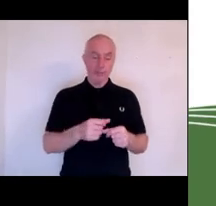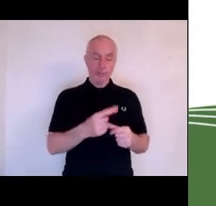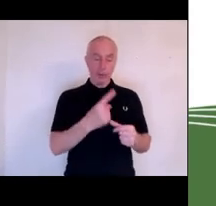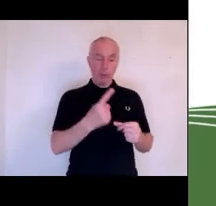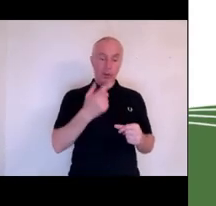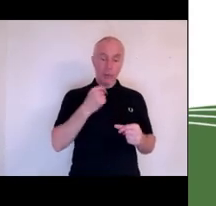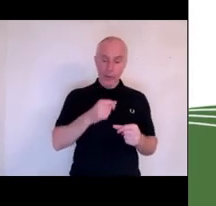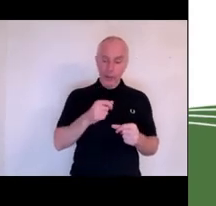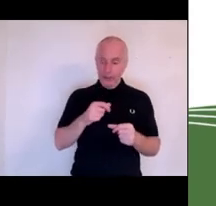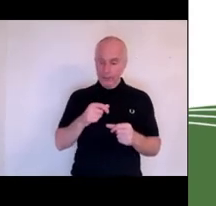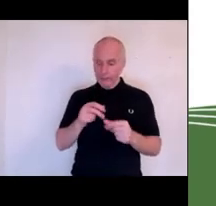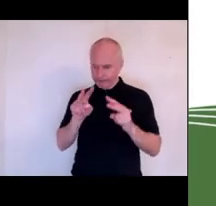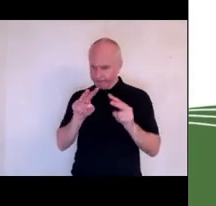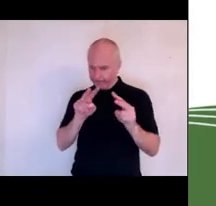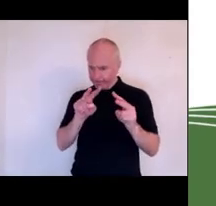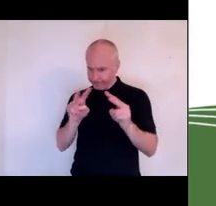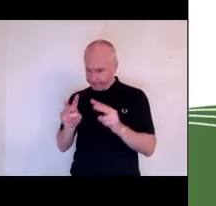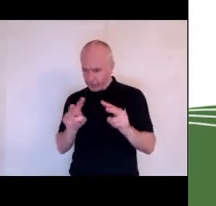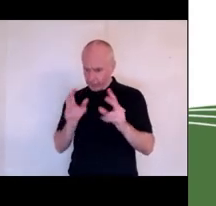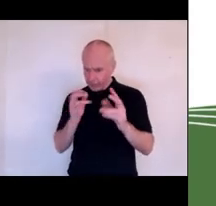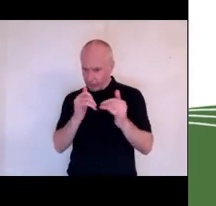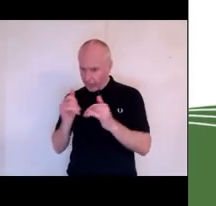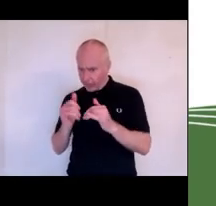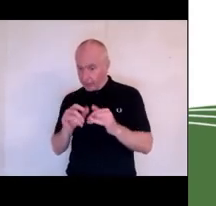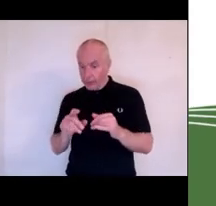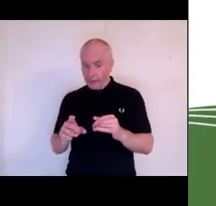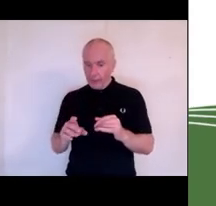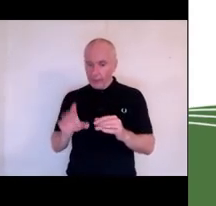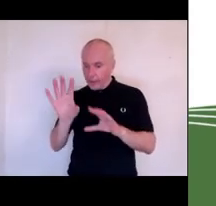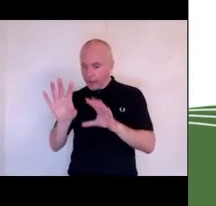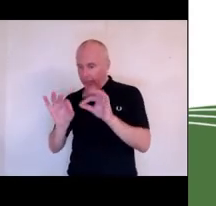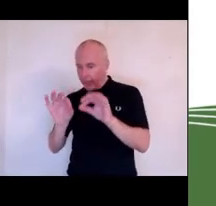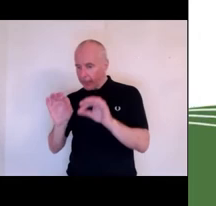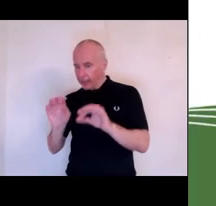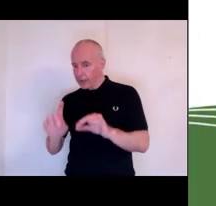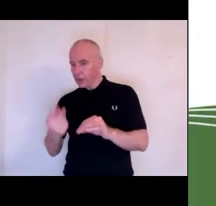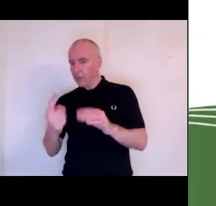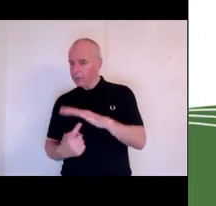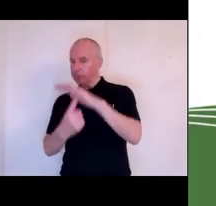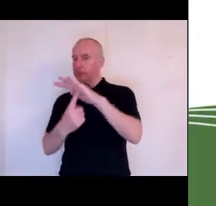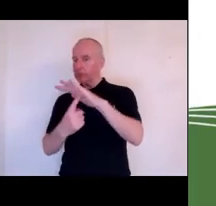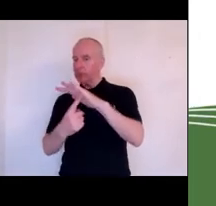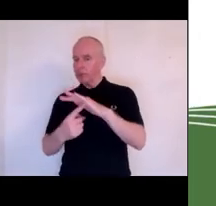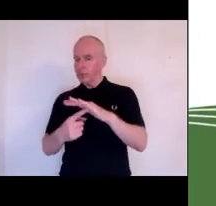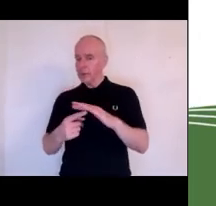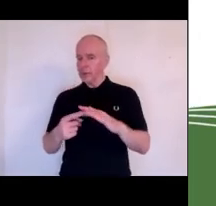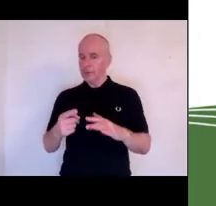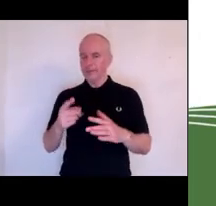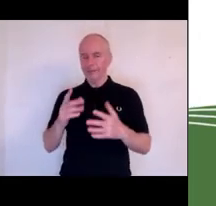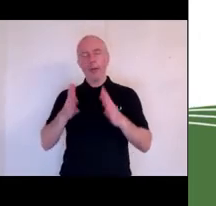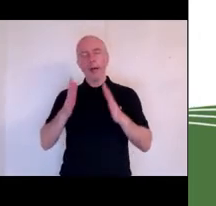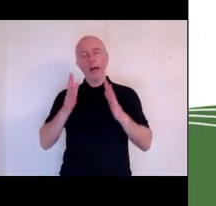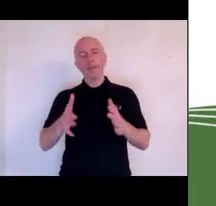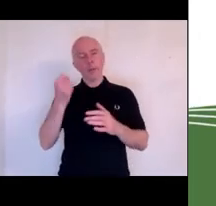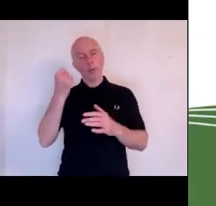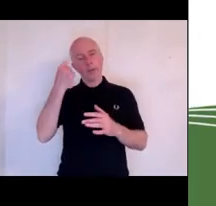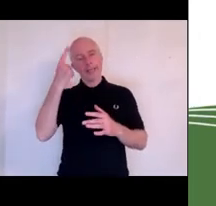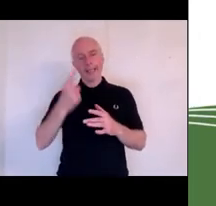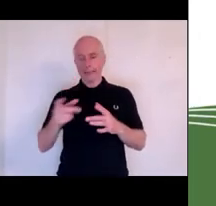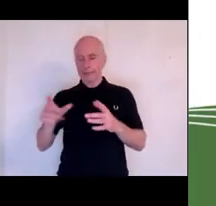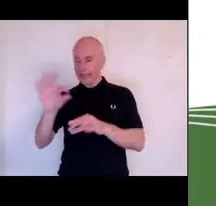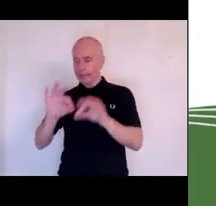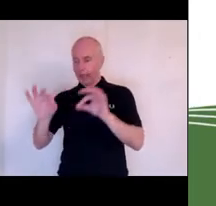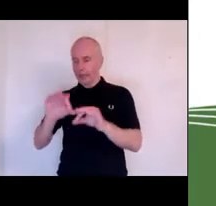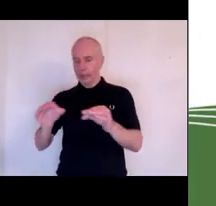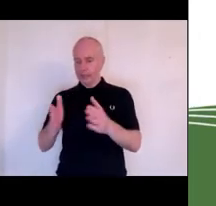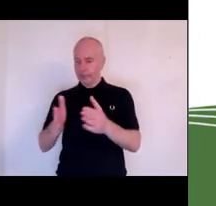they'll make some more significant based on the quality of the experiment. And this is about understanding the experimental parameters or maybe and that